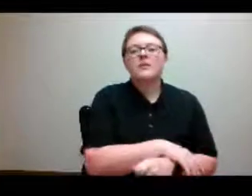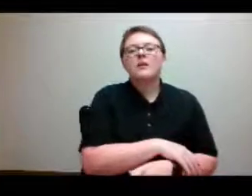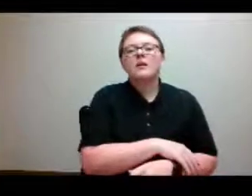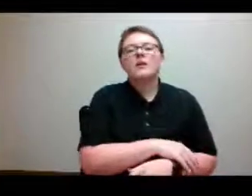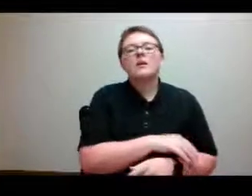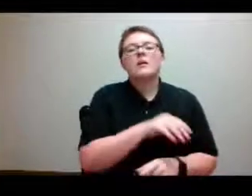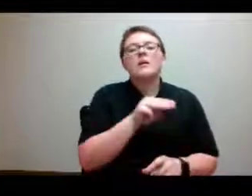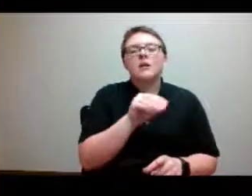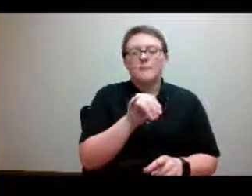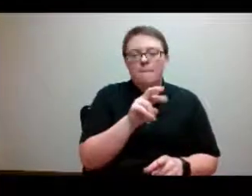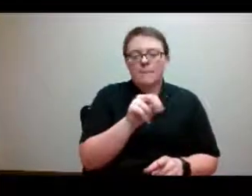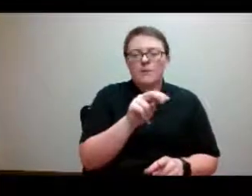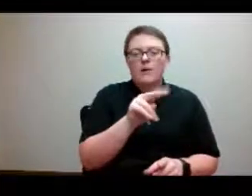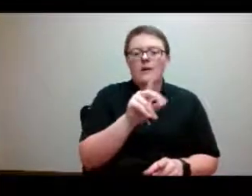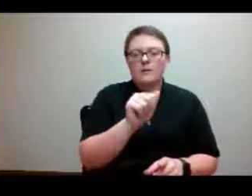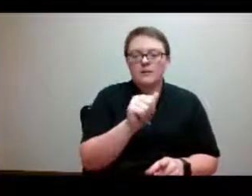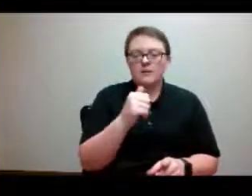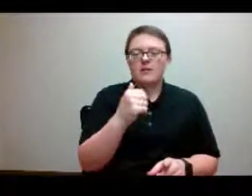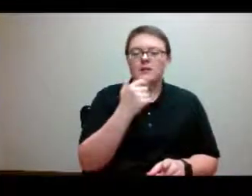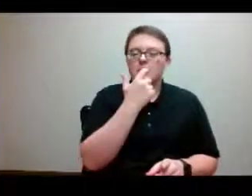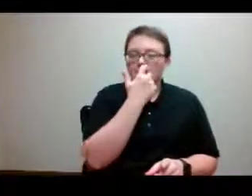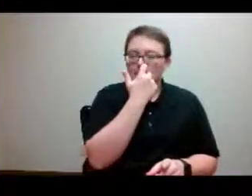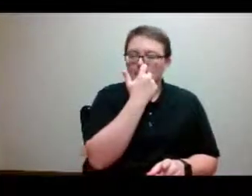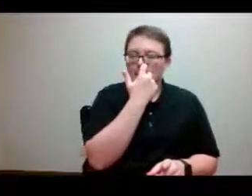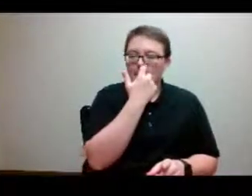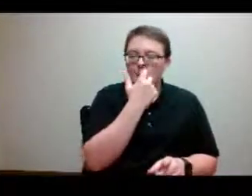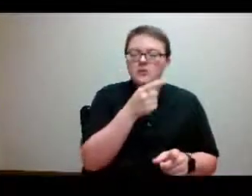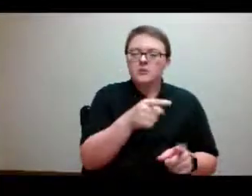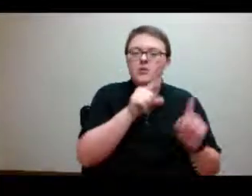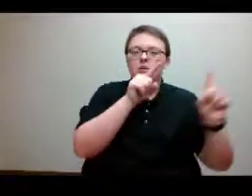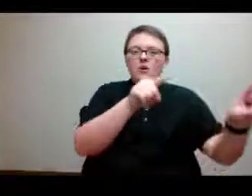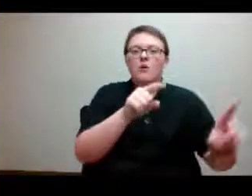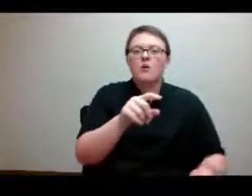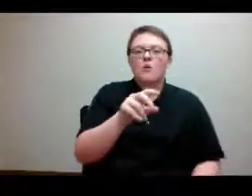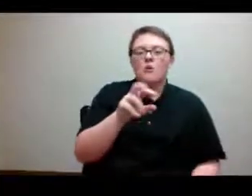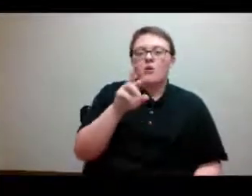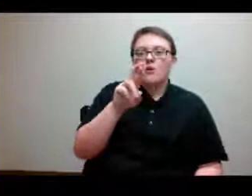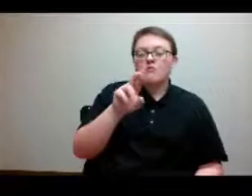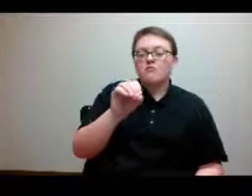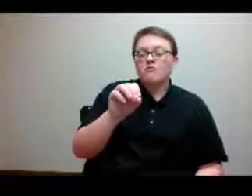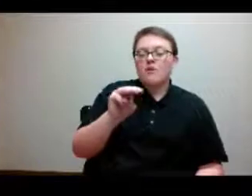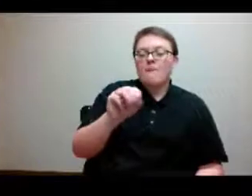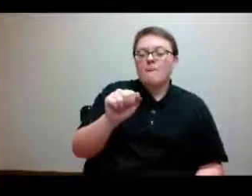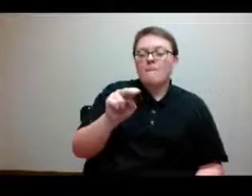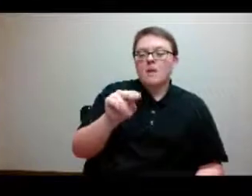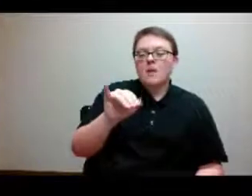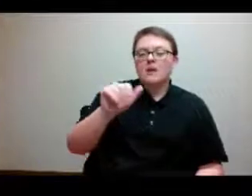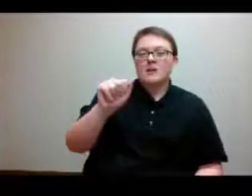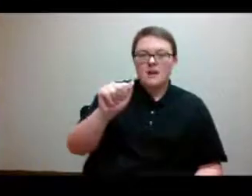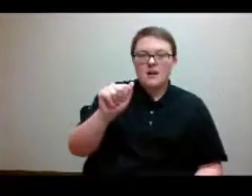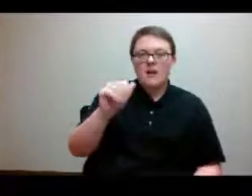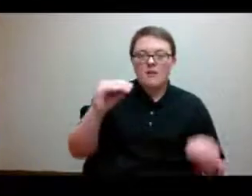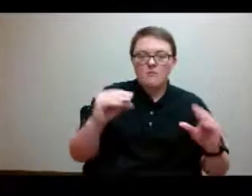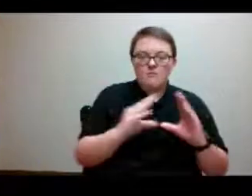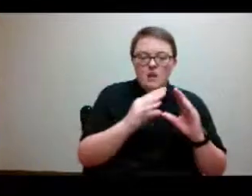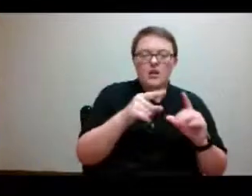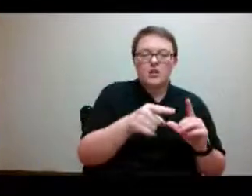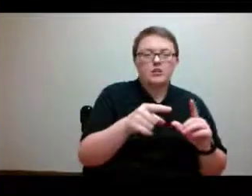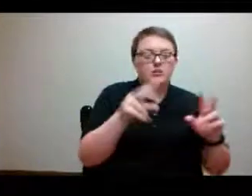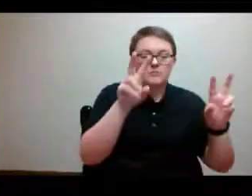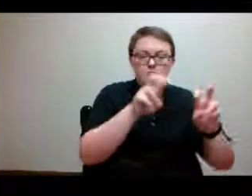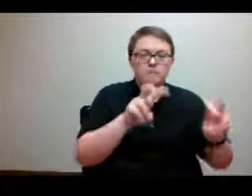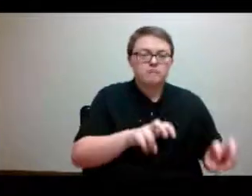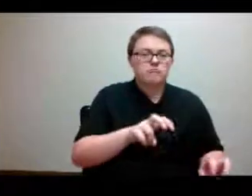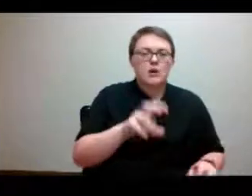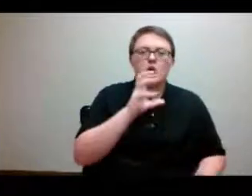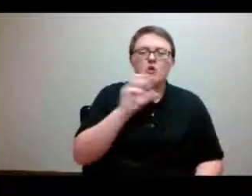Miranda did an archaeological field school in Romania, excavating a medieval cemetery. I can't wait to hear more about that.